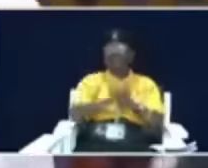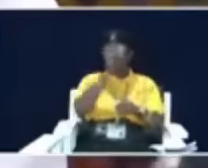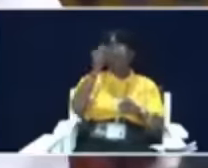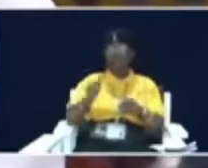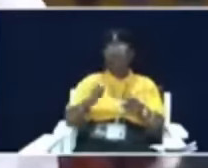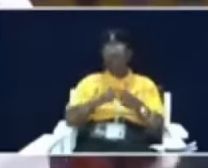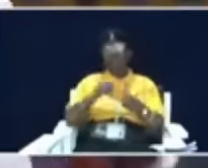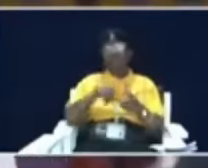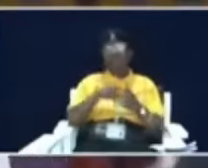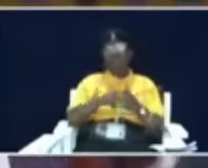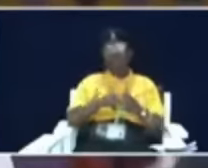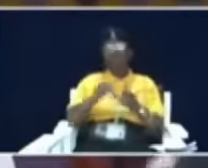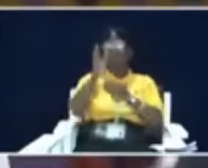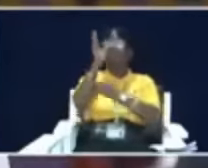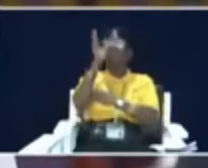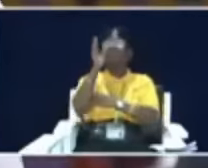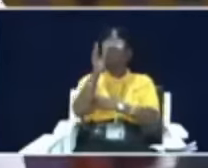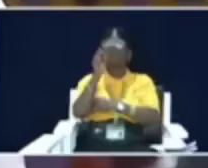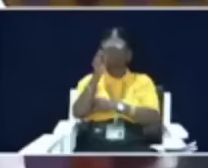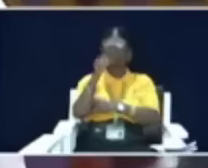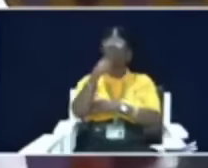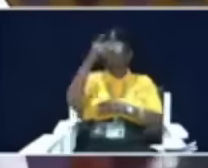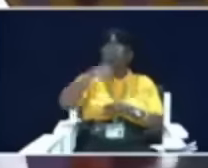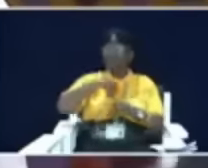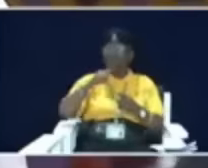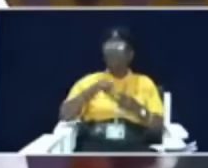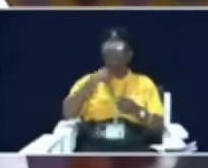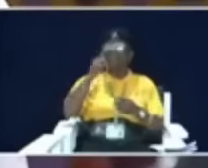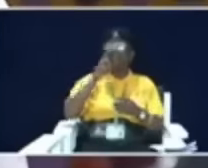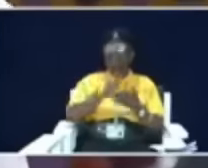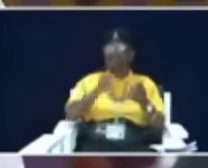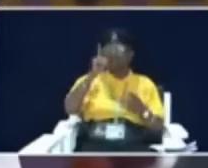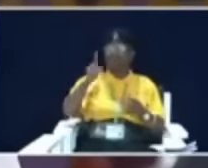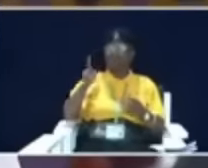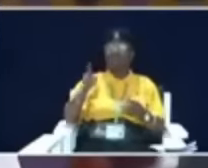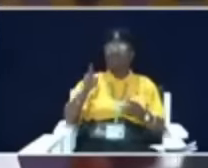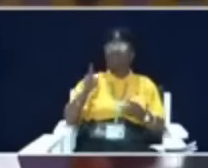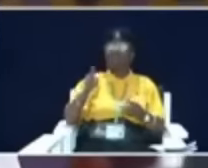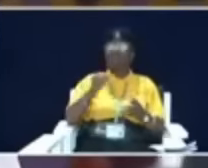God wants me to tell someone, he said, you must never forget that